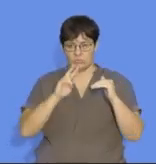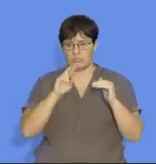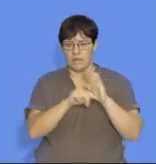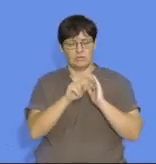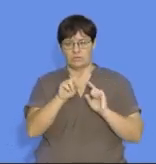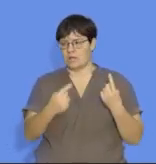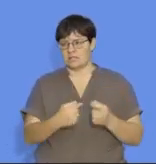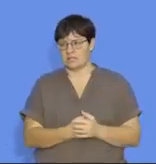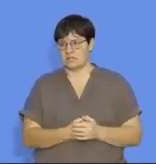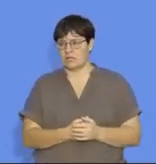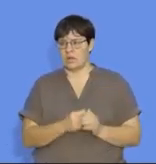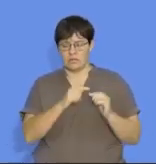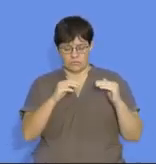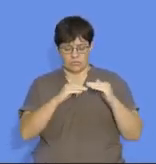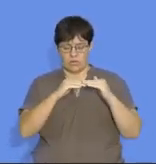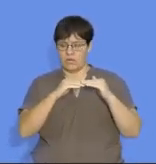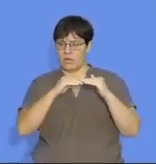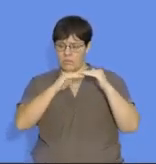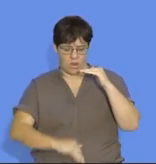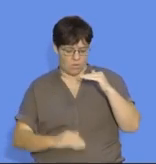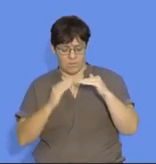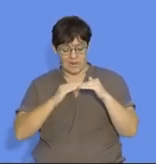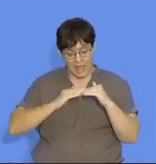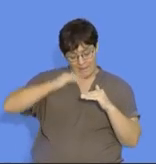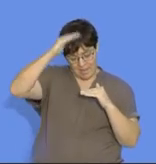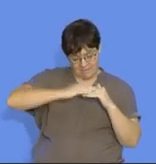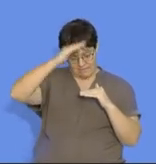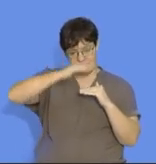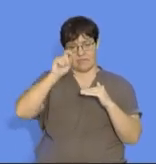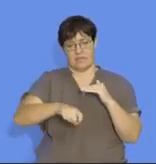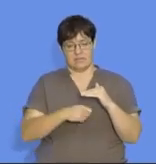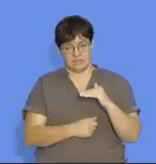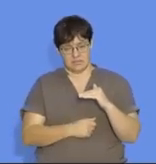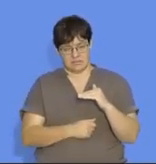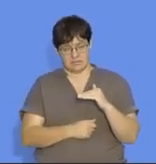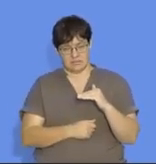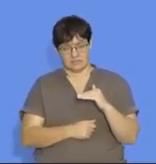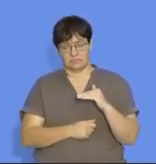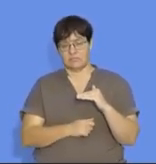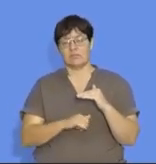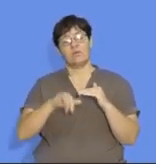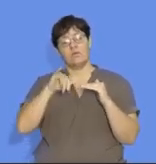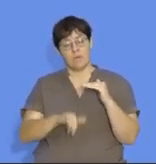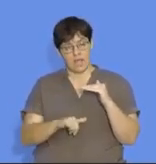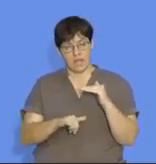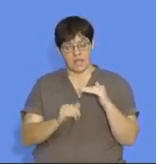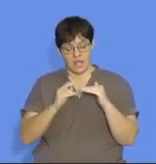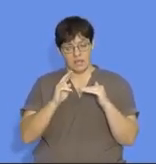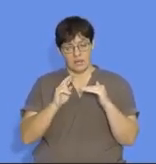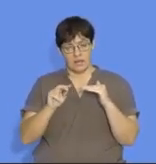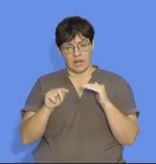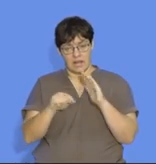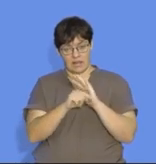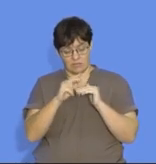minus 2 because remember that minus 2 was there and the graph is above minus 2. So it means y is